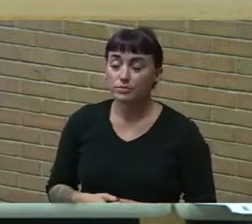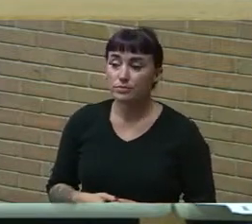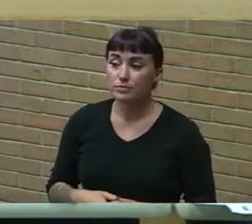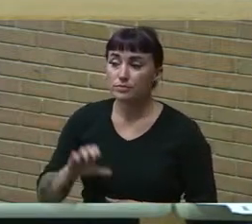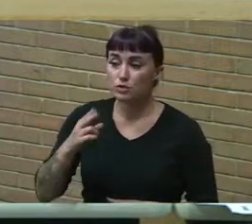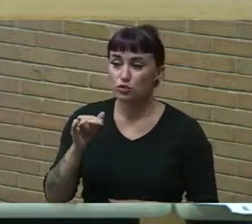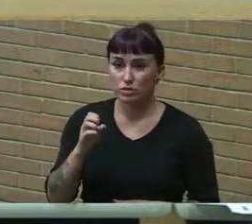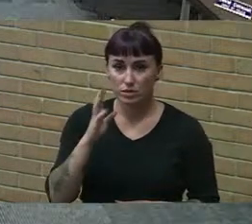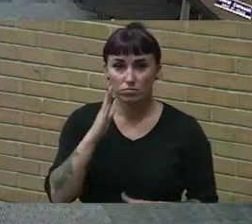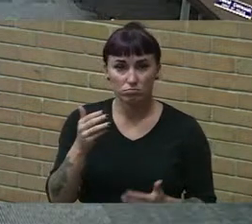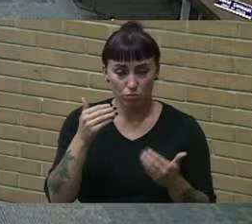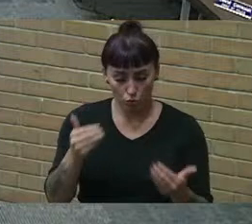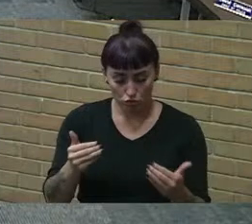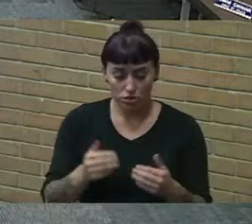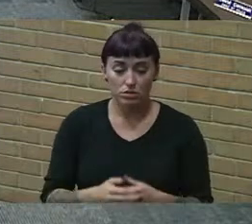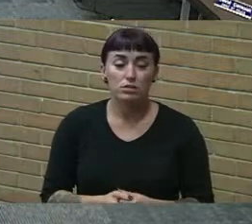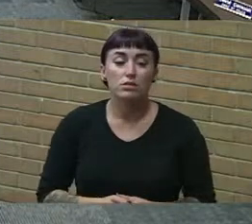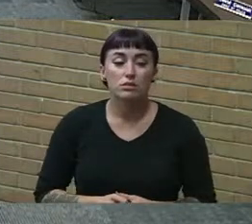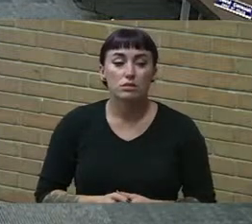Christine, you made the motion.